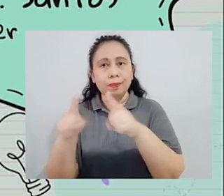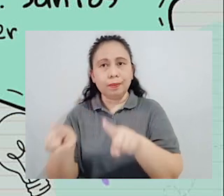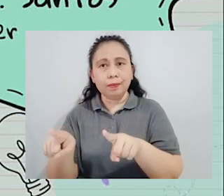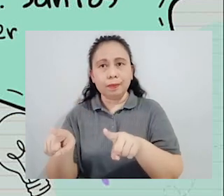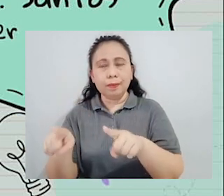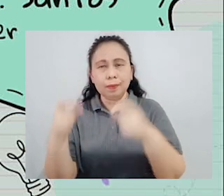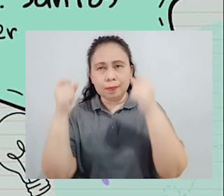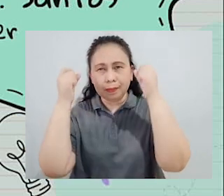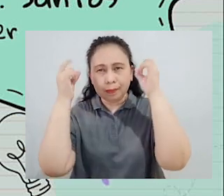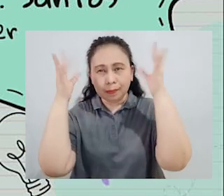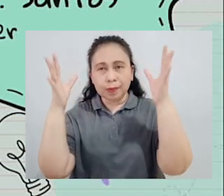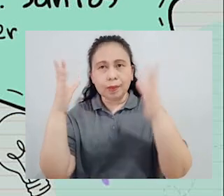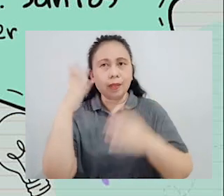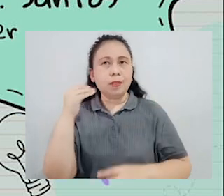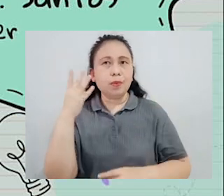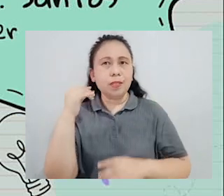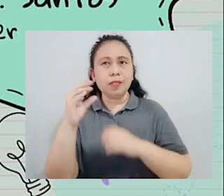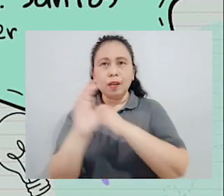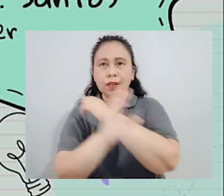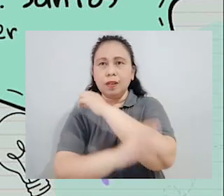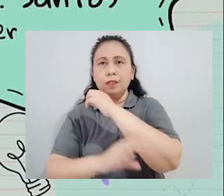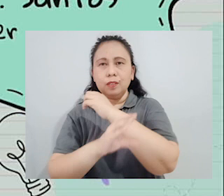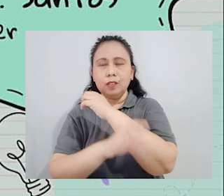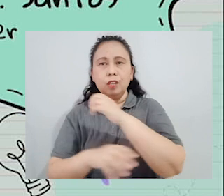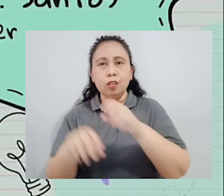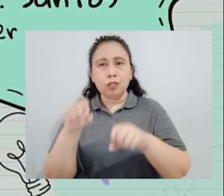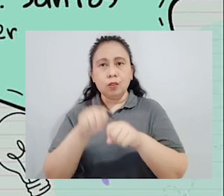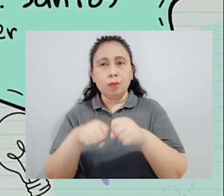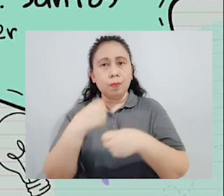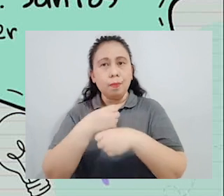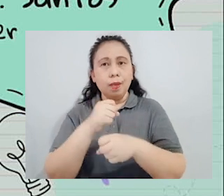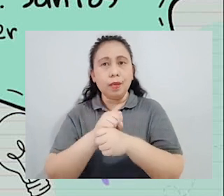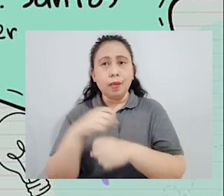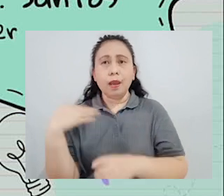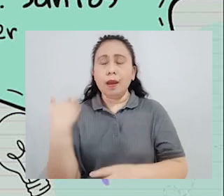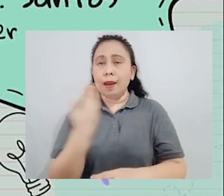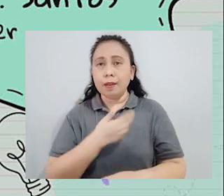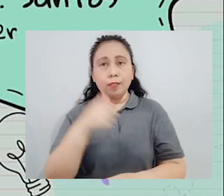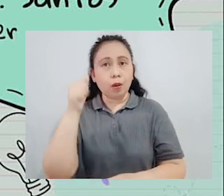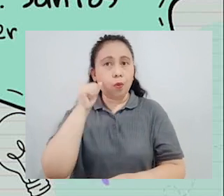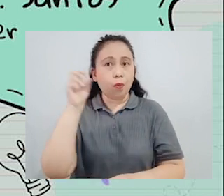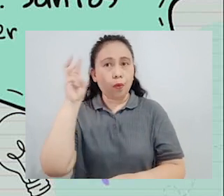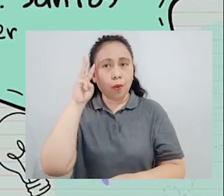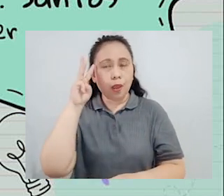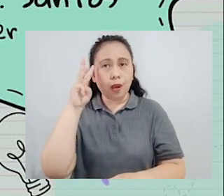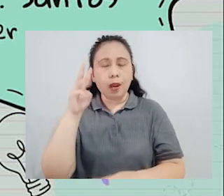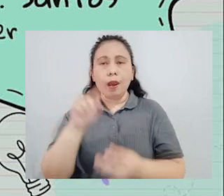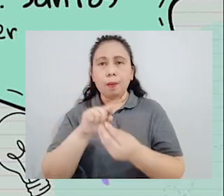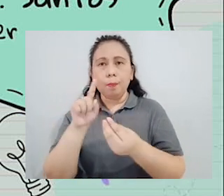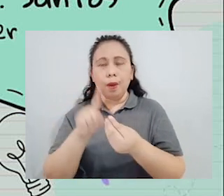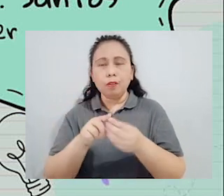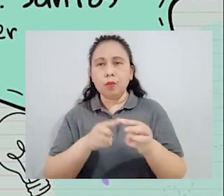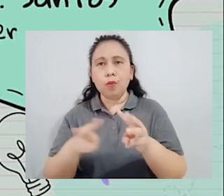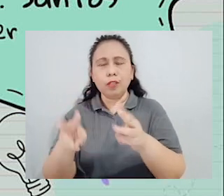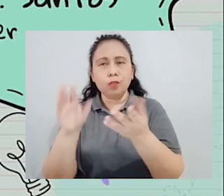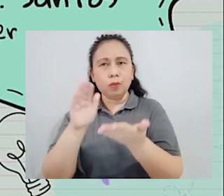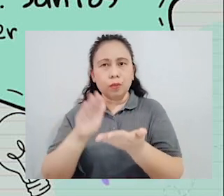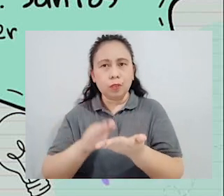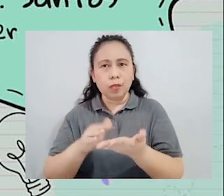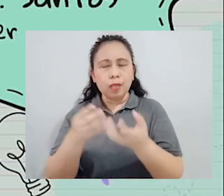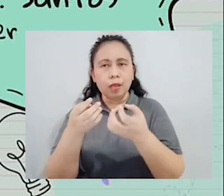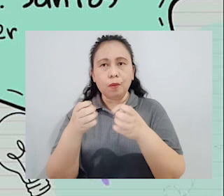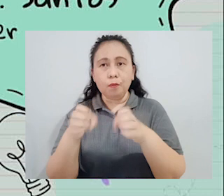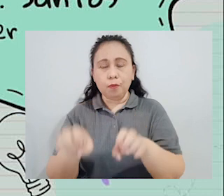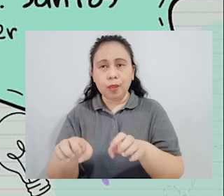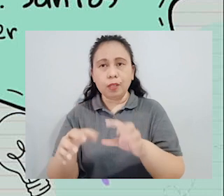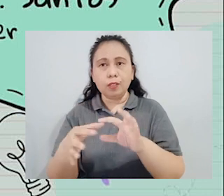our country. Thus, it also makes us aware regarding ways to mitigate the effects of such